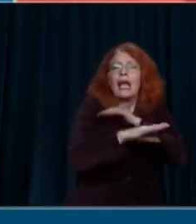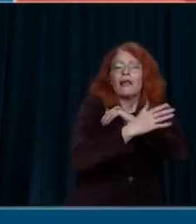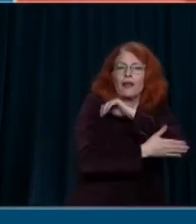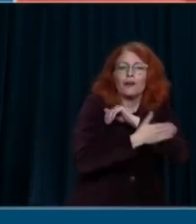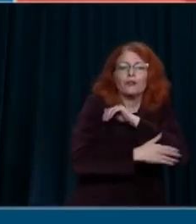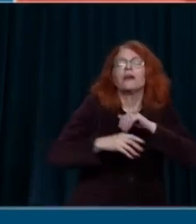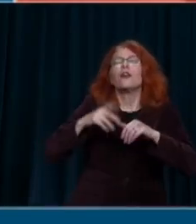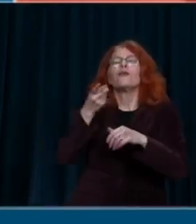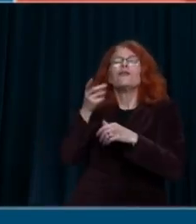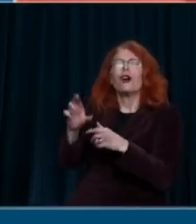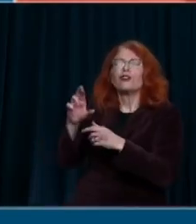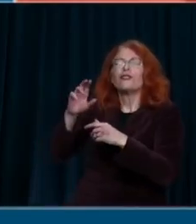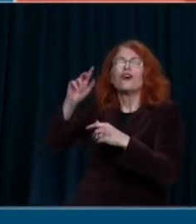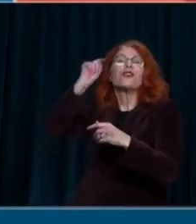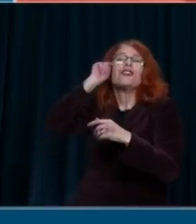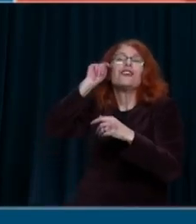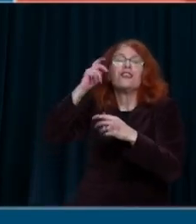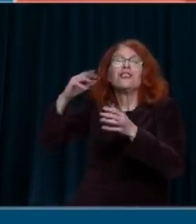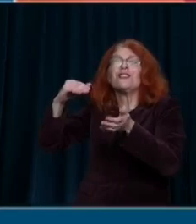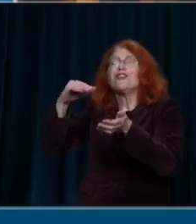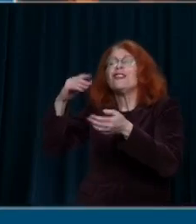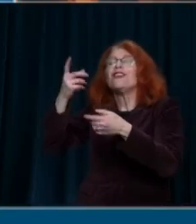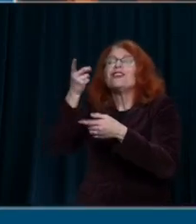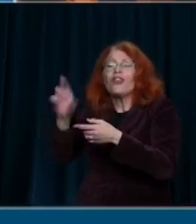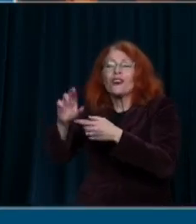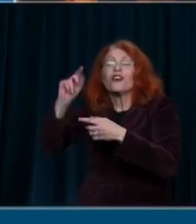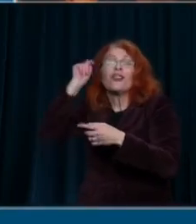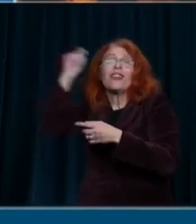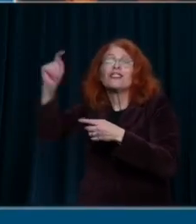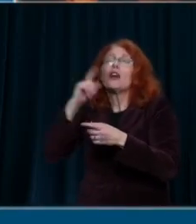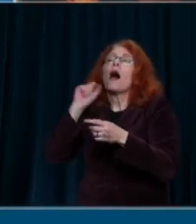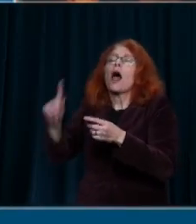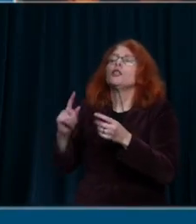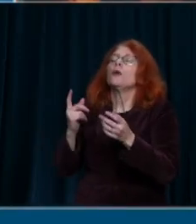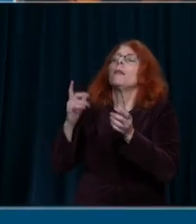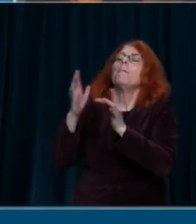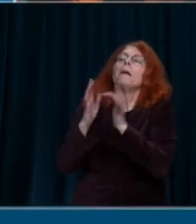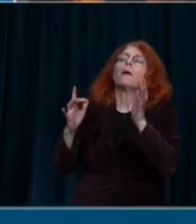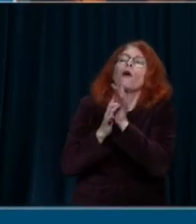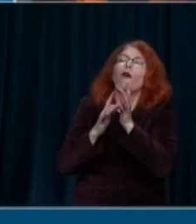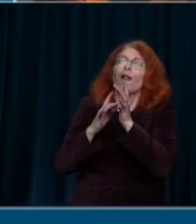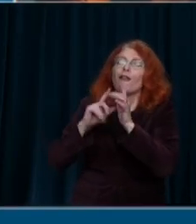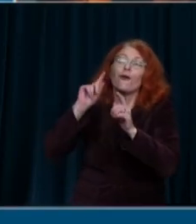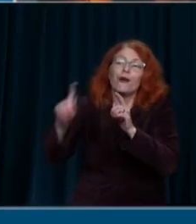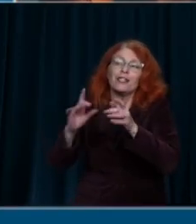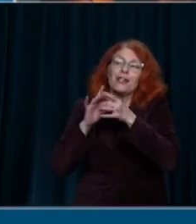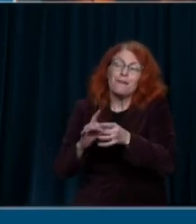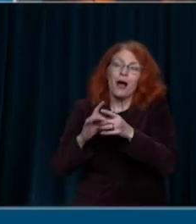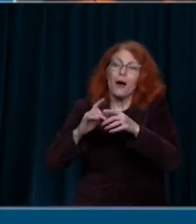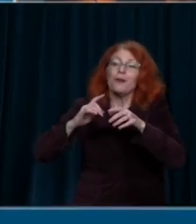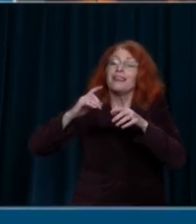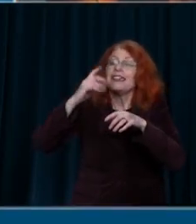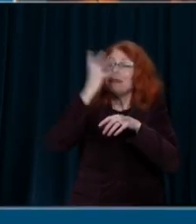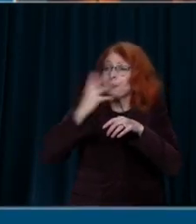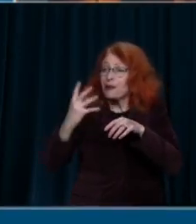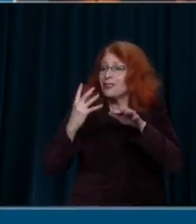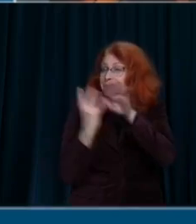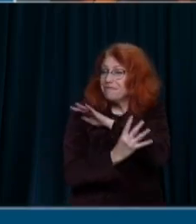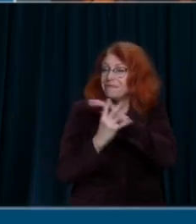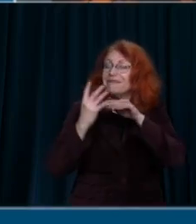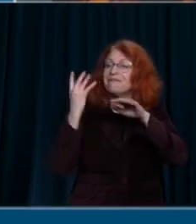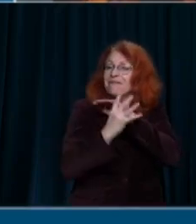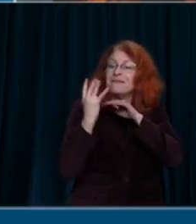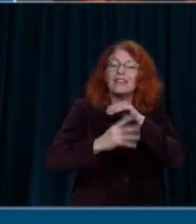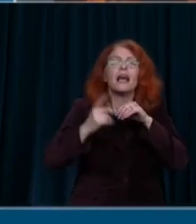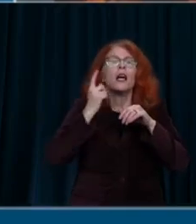you for the biblical or the theological-based answer to the immigration and what we've been talking about, especially with children. You were talking